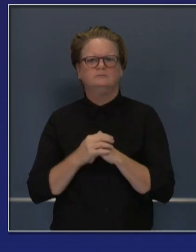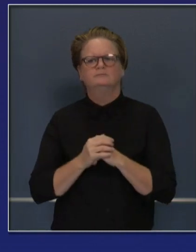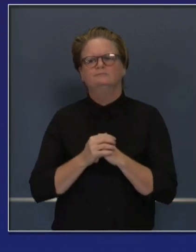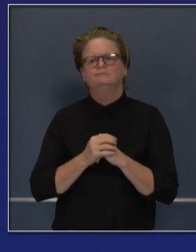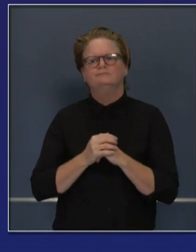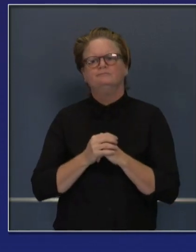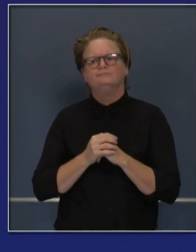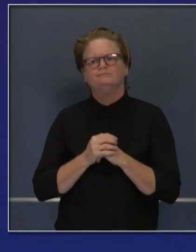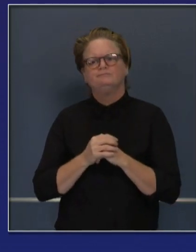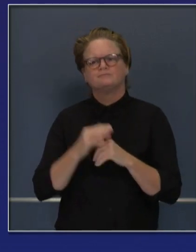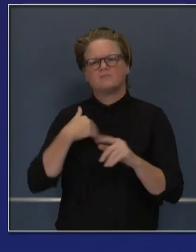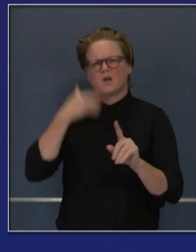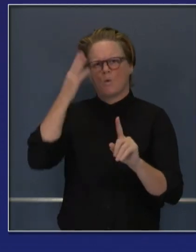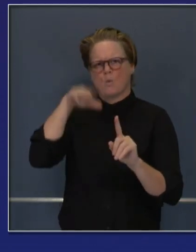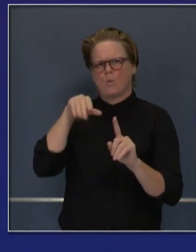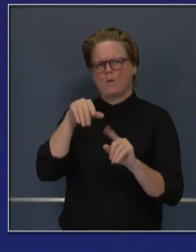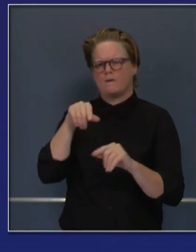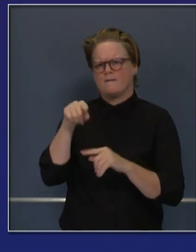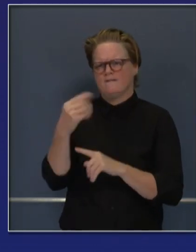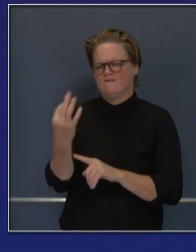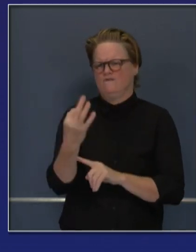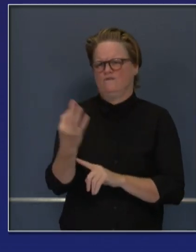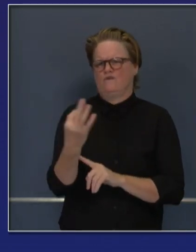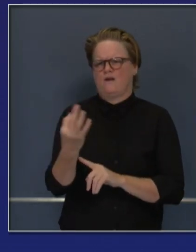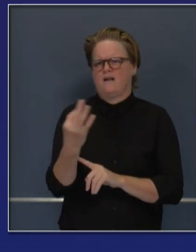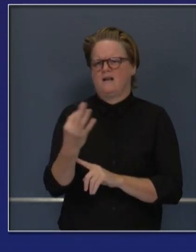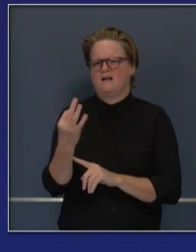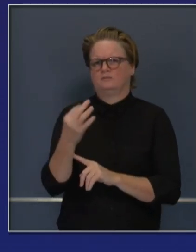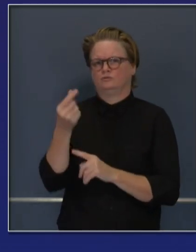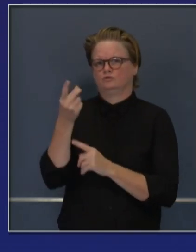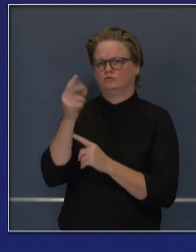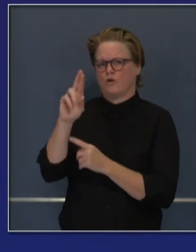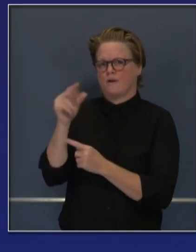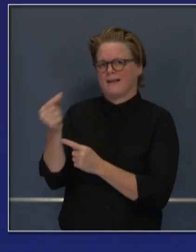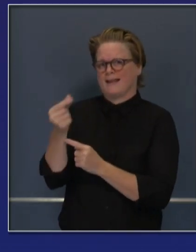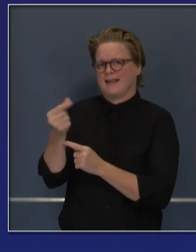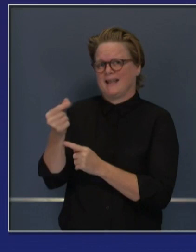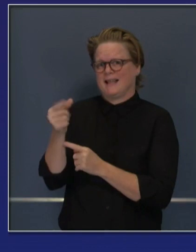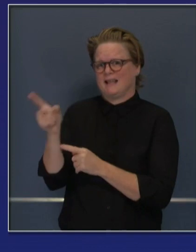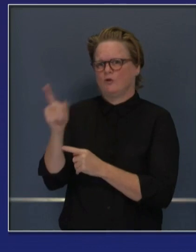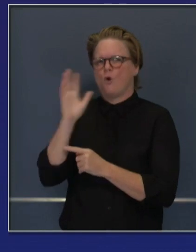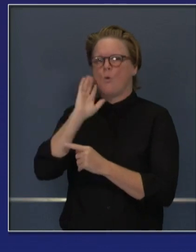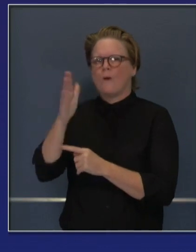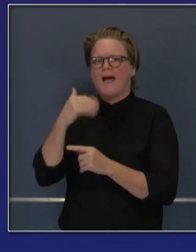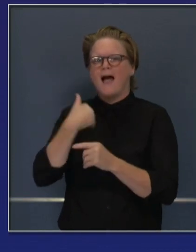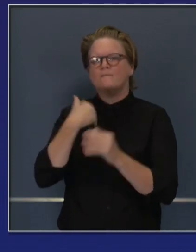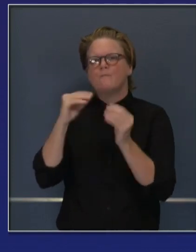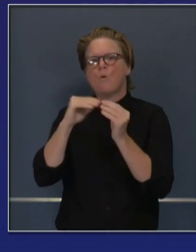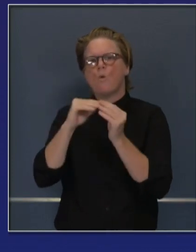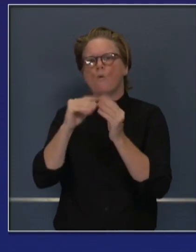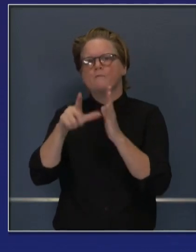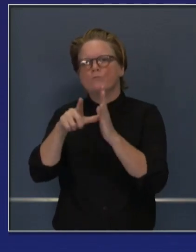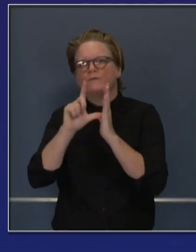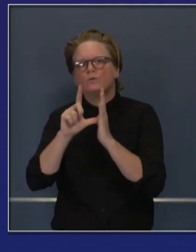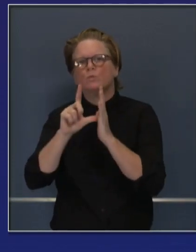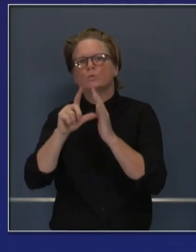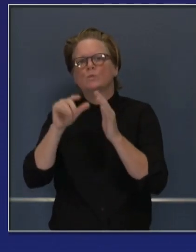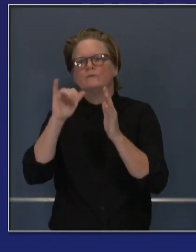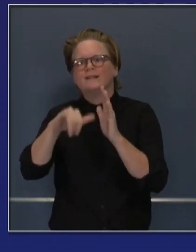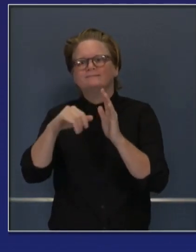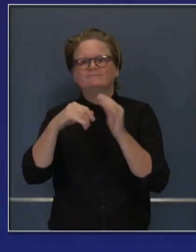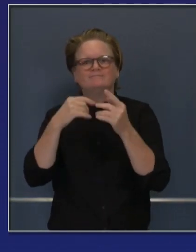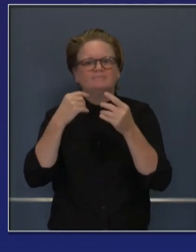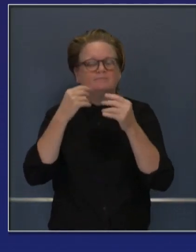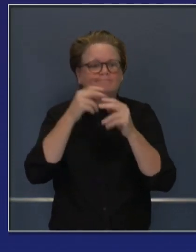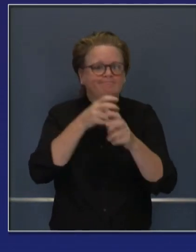Friday, in fact, Dr. Galley will be back up making a presentation on the prospect of even more tiered restrictions based upon the